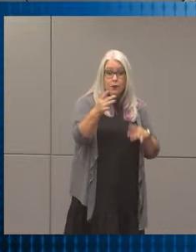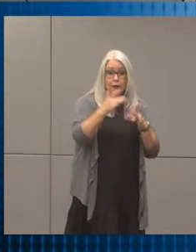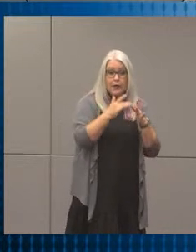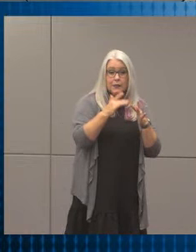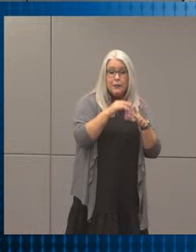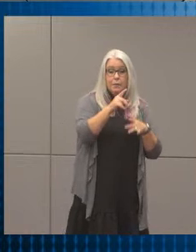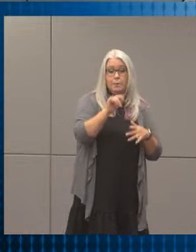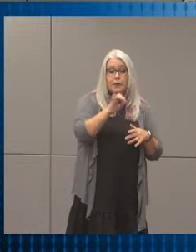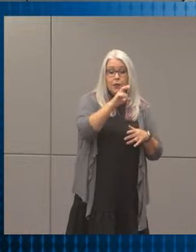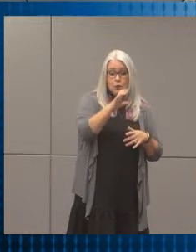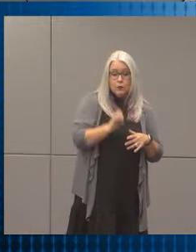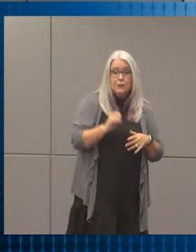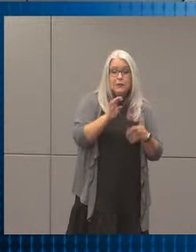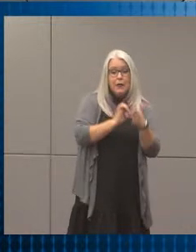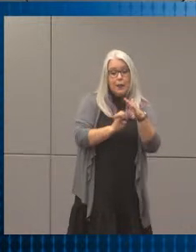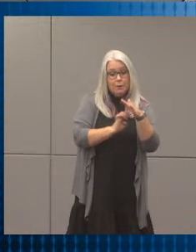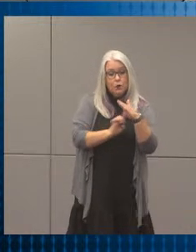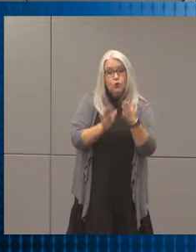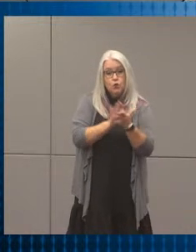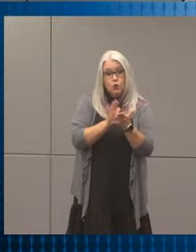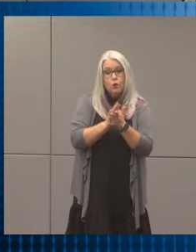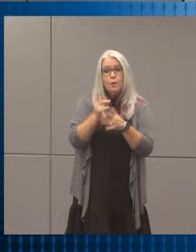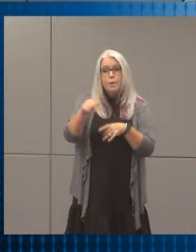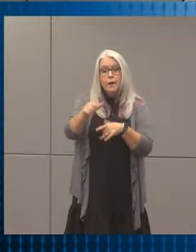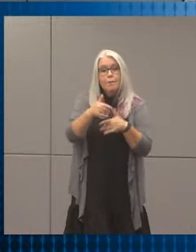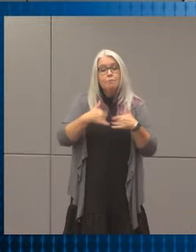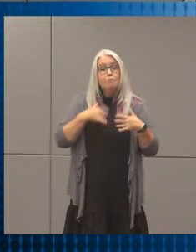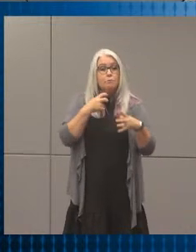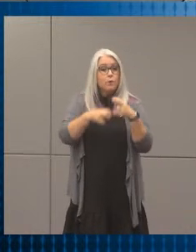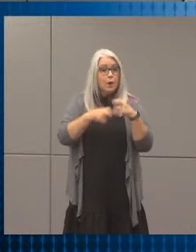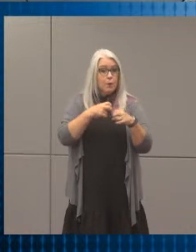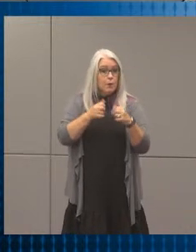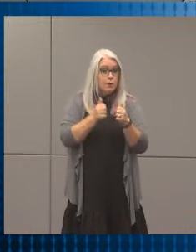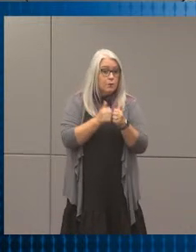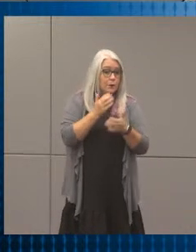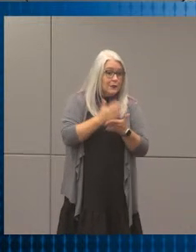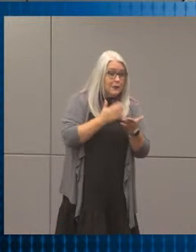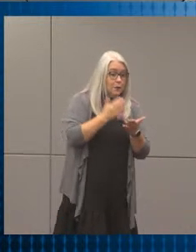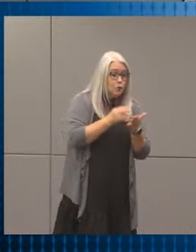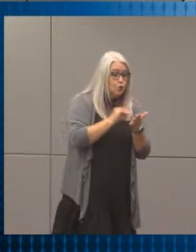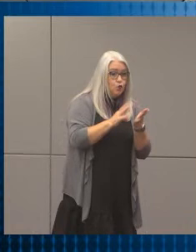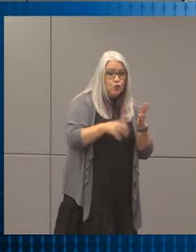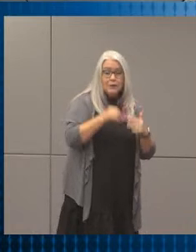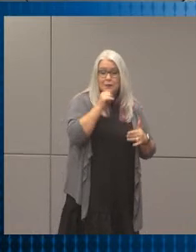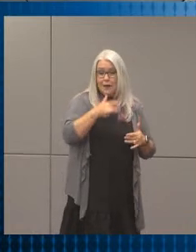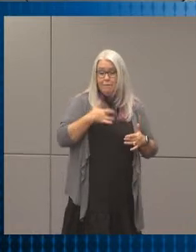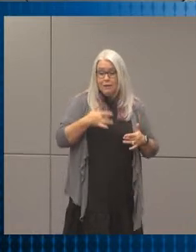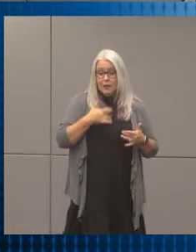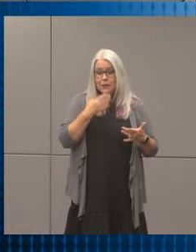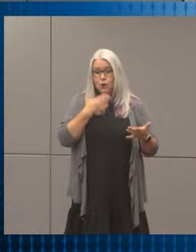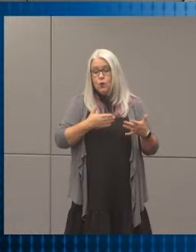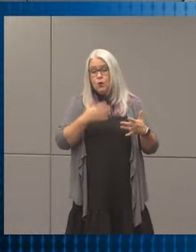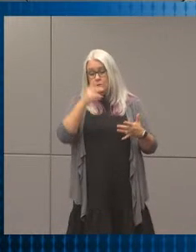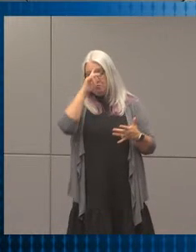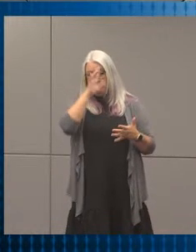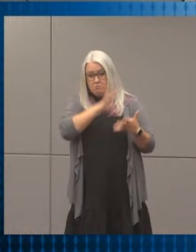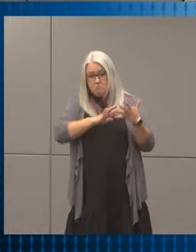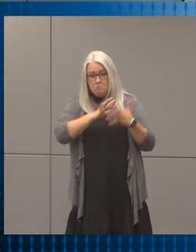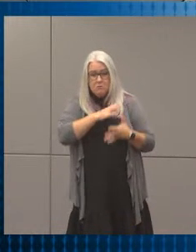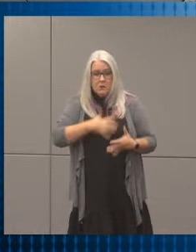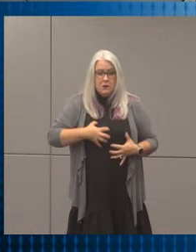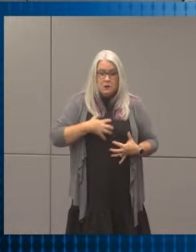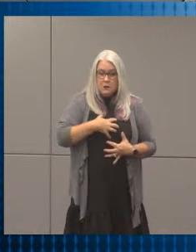Pierce Elementary School. They had an issue with some students who weren't feeling well, lightheadedness,